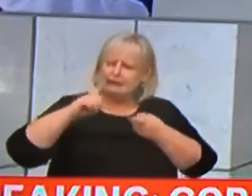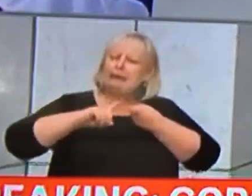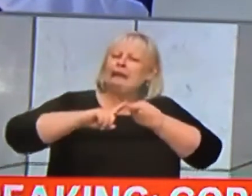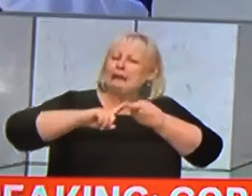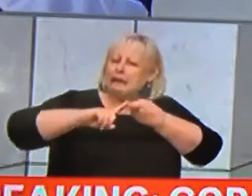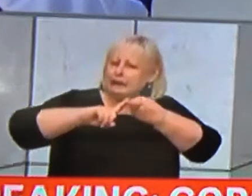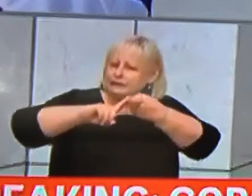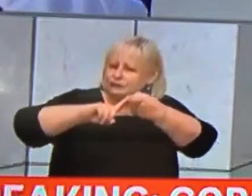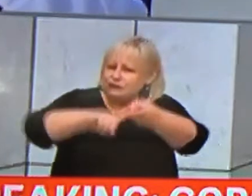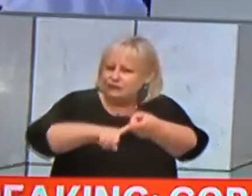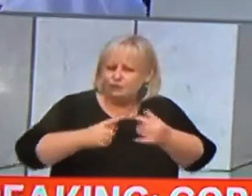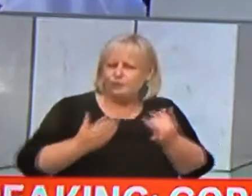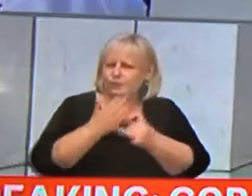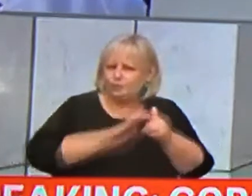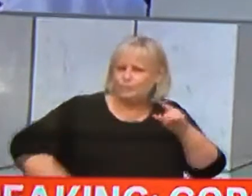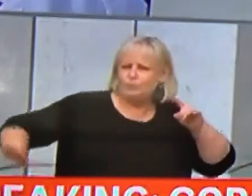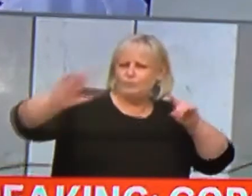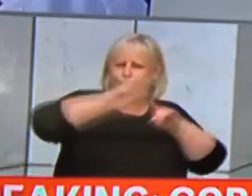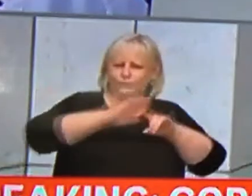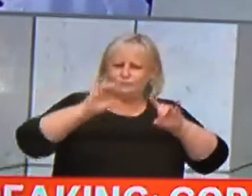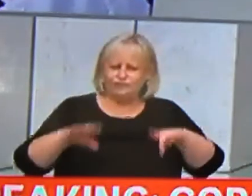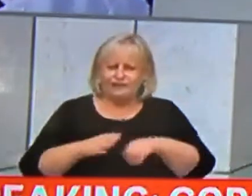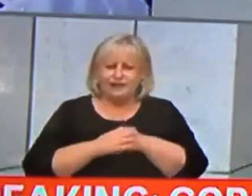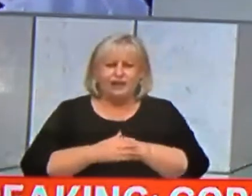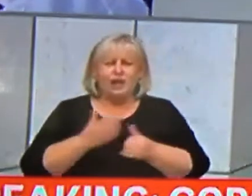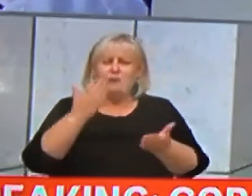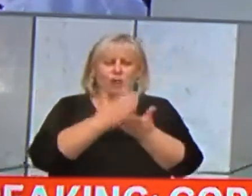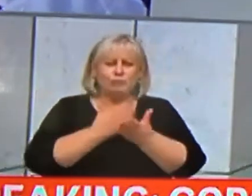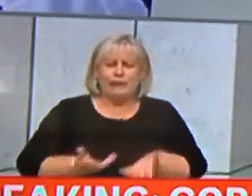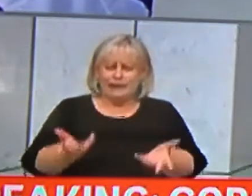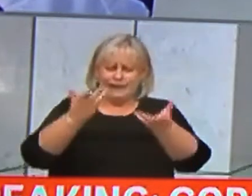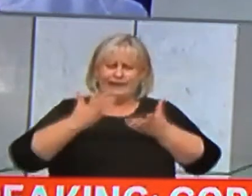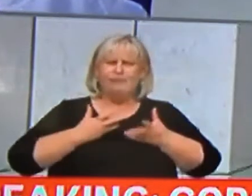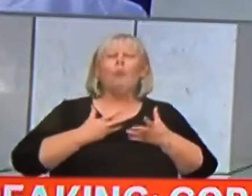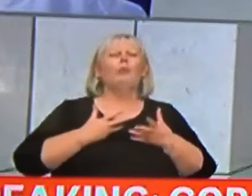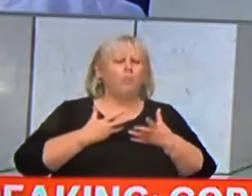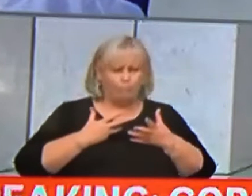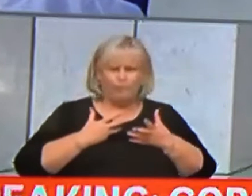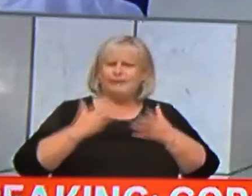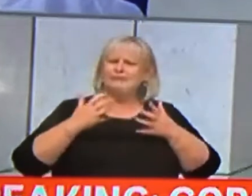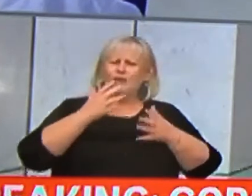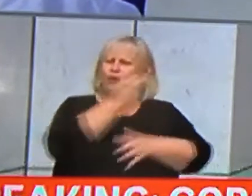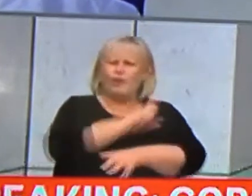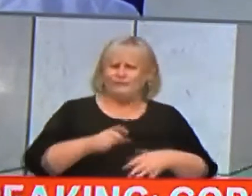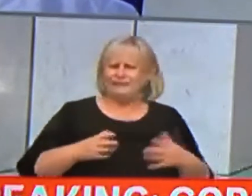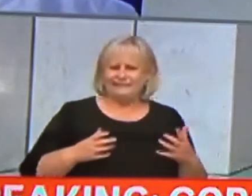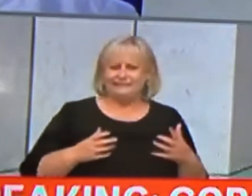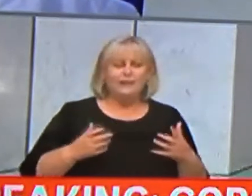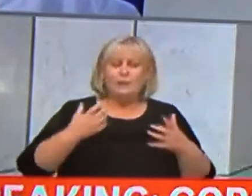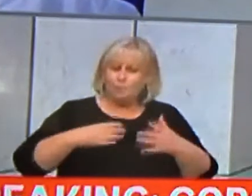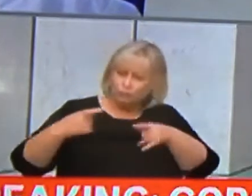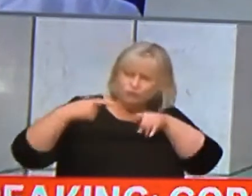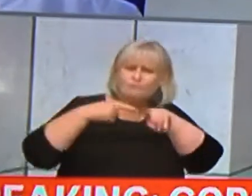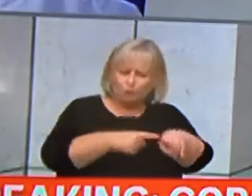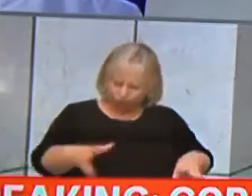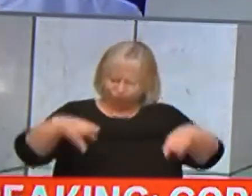taking place all around the country. But you have encouraged us greatly, and you've encouraged us by the way in which you've taken